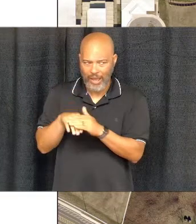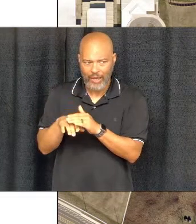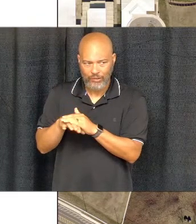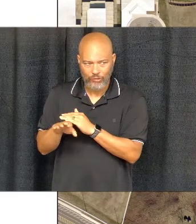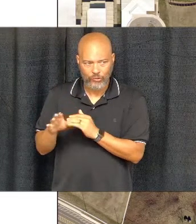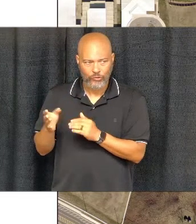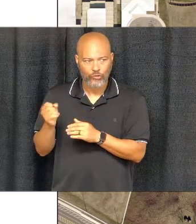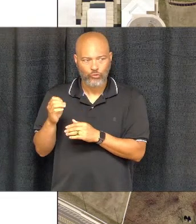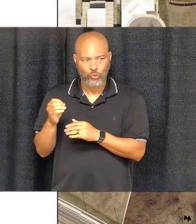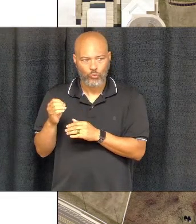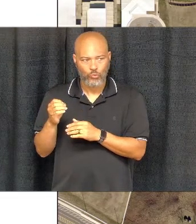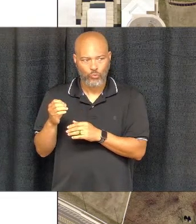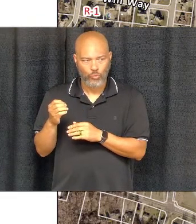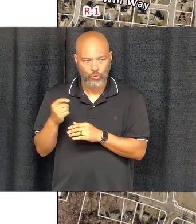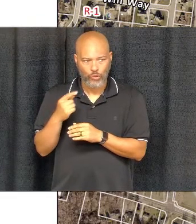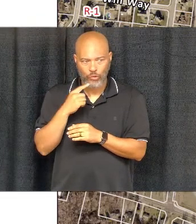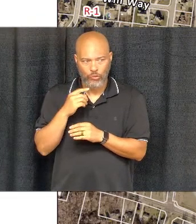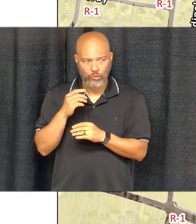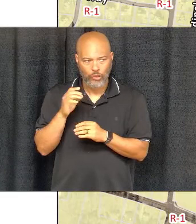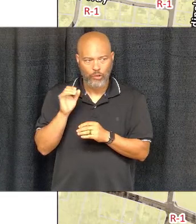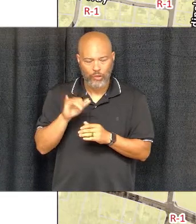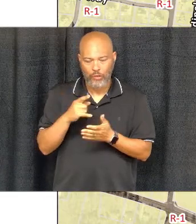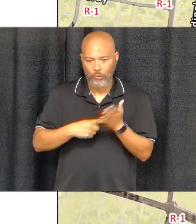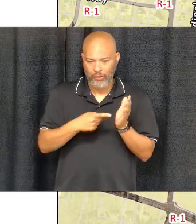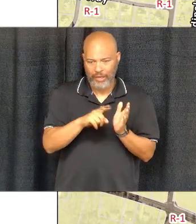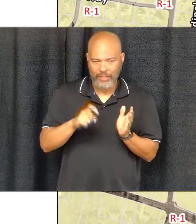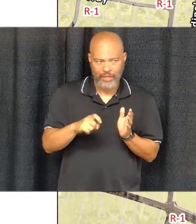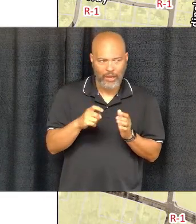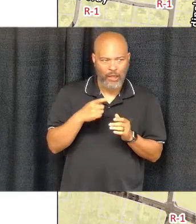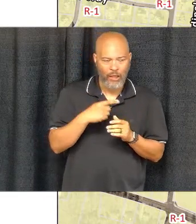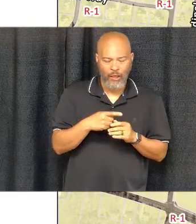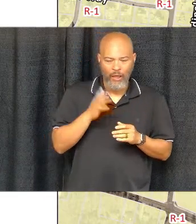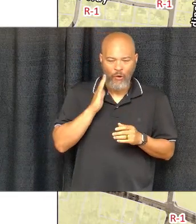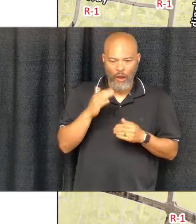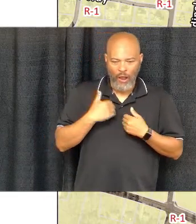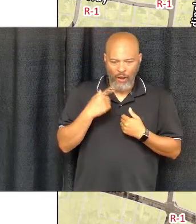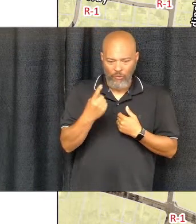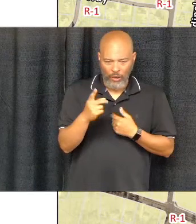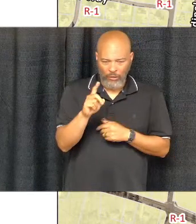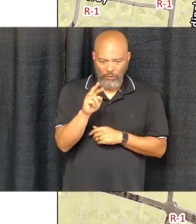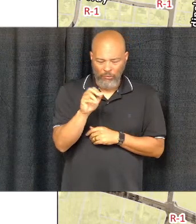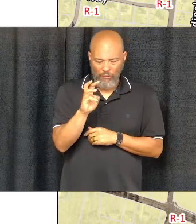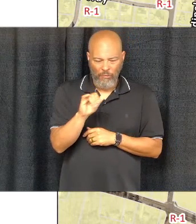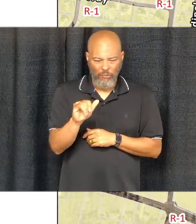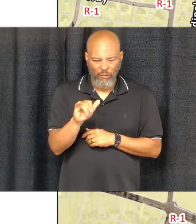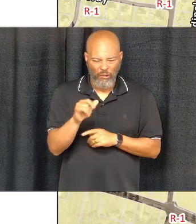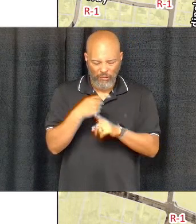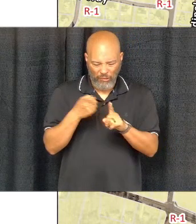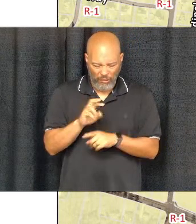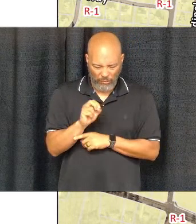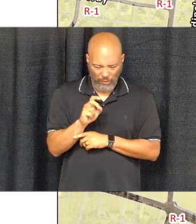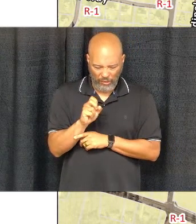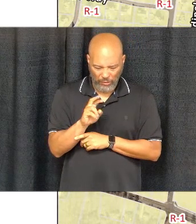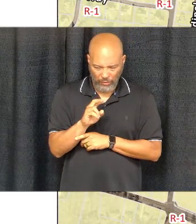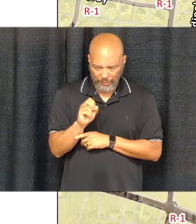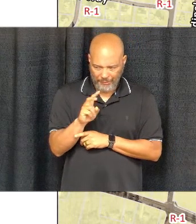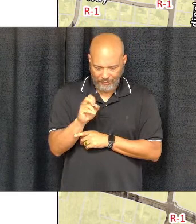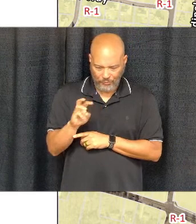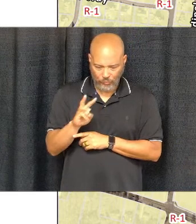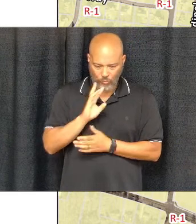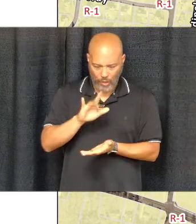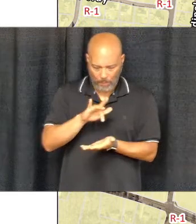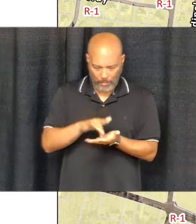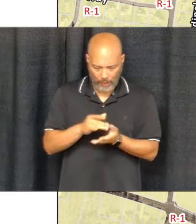easement. So that's what they mean by that. So they will have one driveway, come off Rossview Road, approximately in the middle